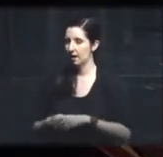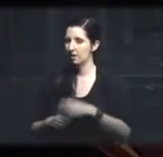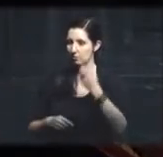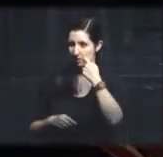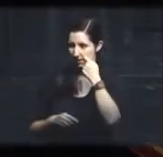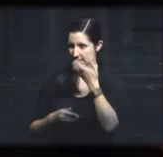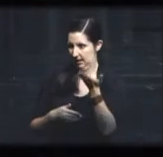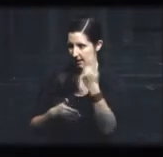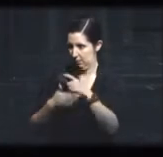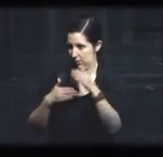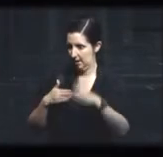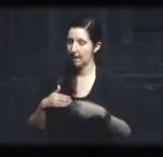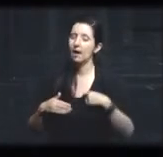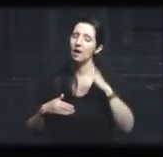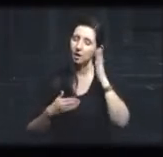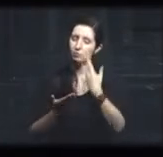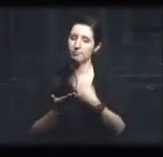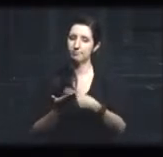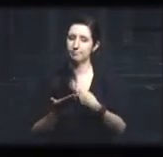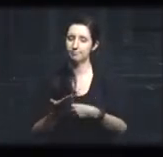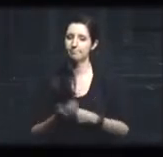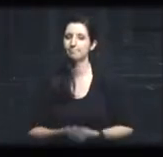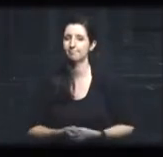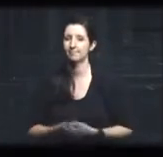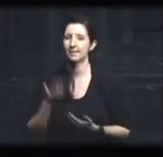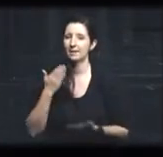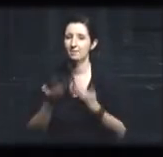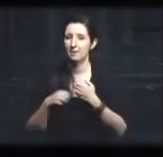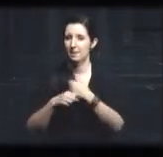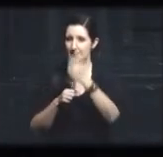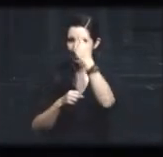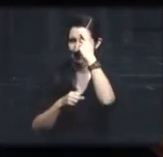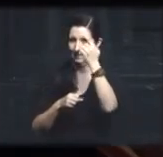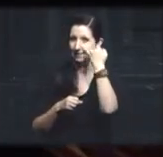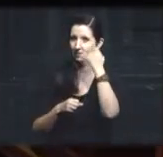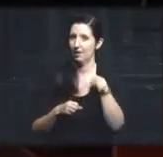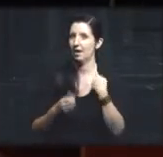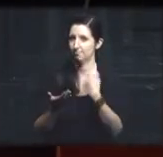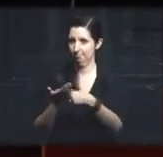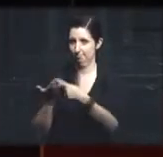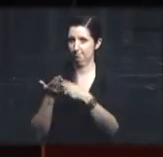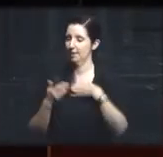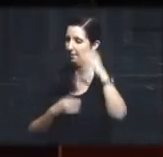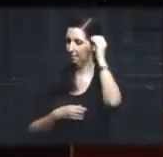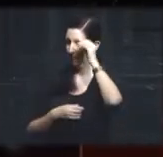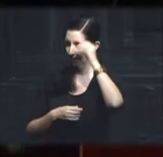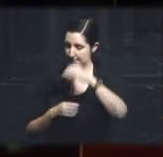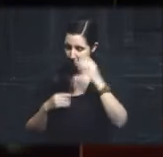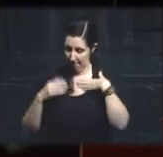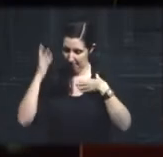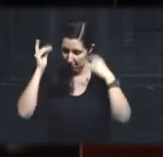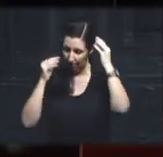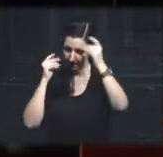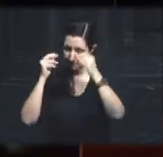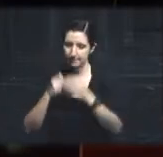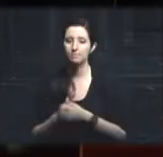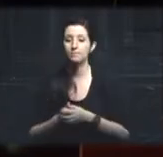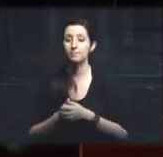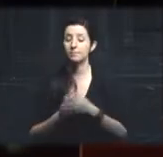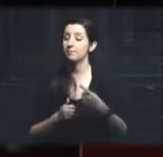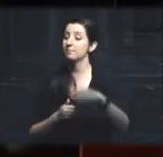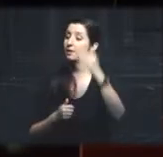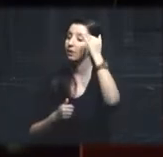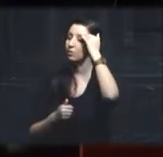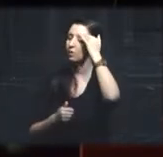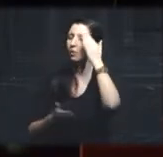this because maybe that makes the most sense. One of the things that I'm sure you all know, but maybe isn't well